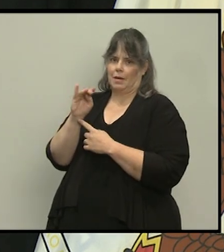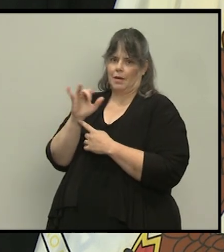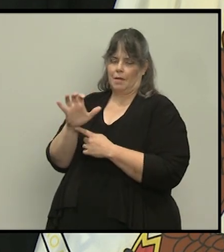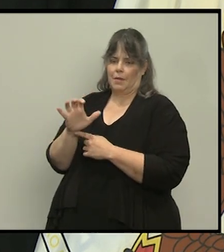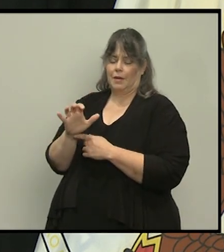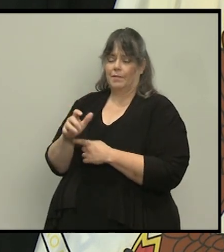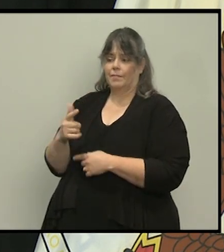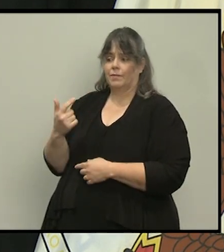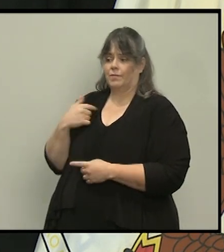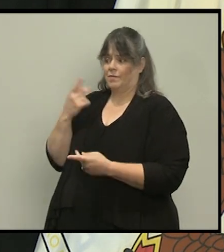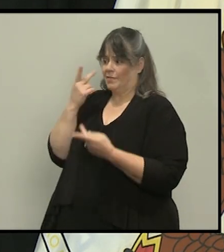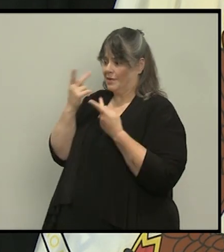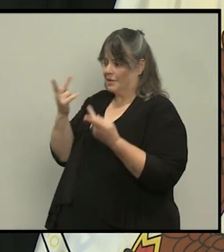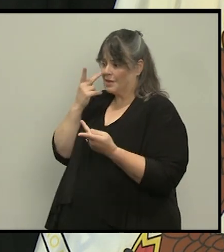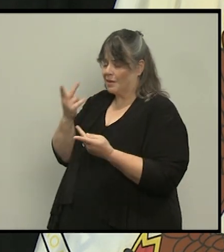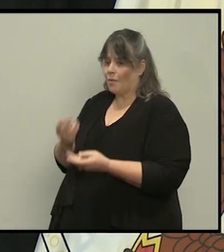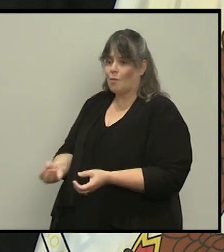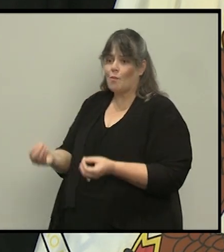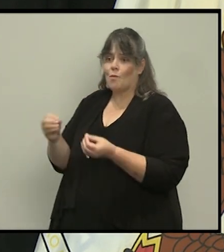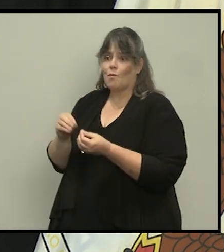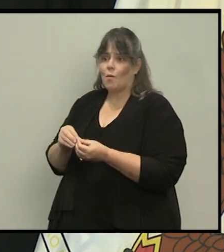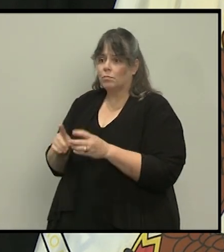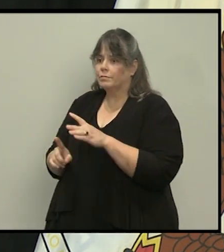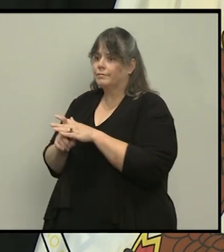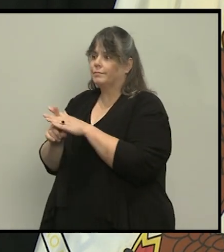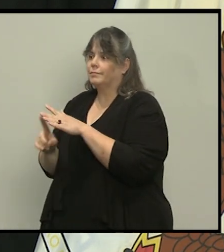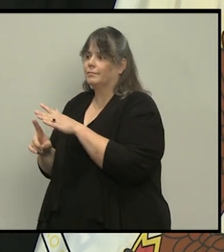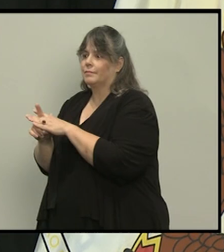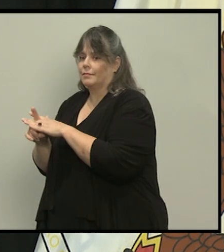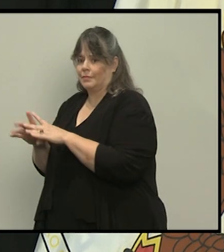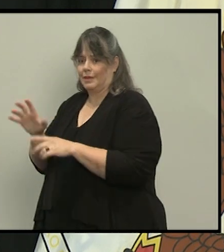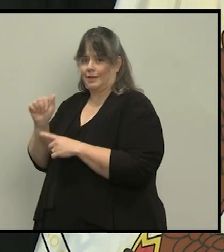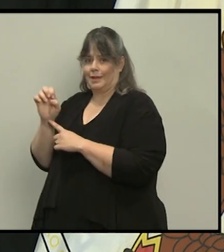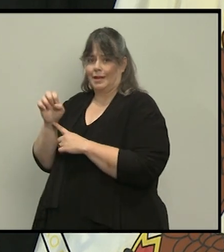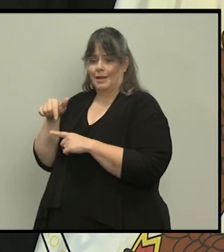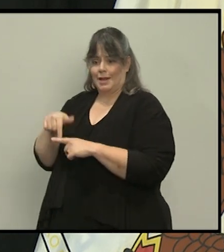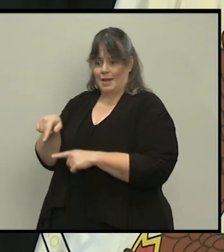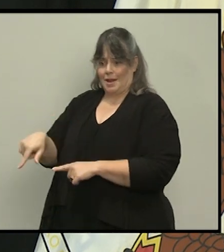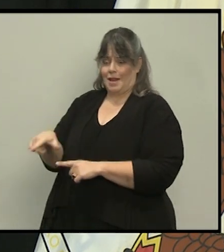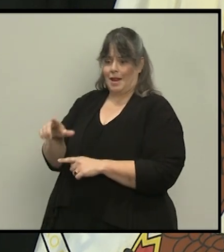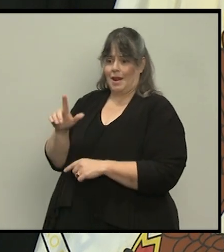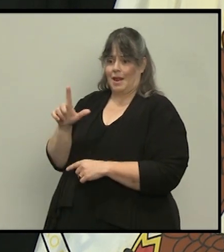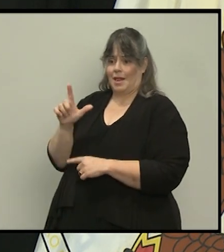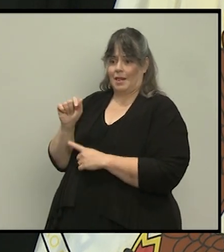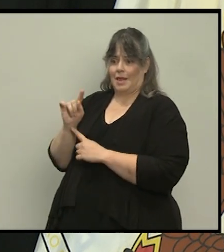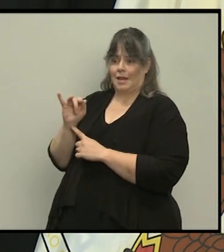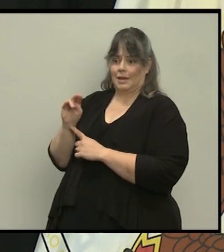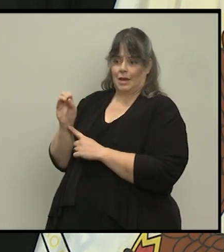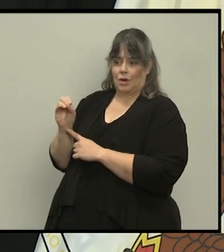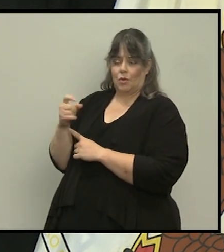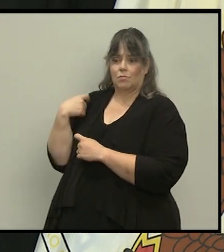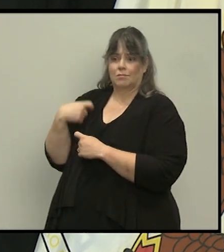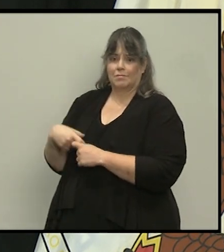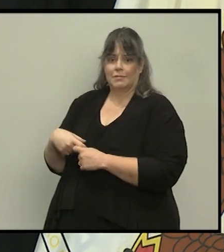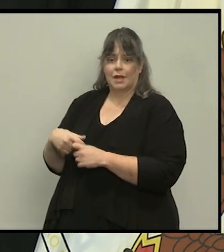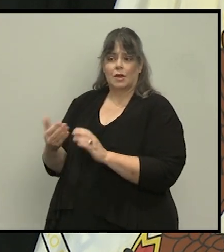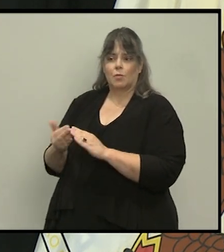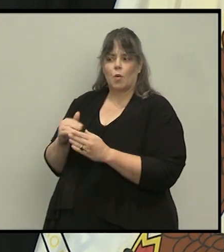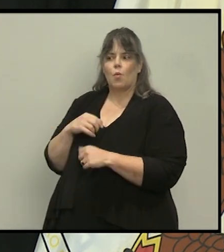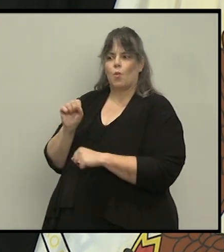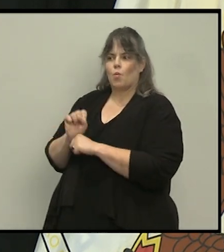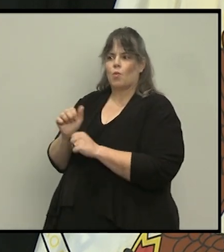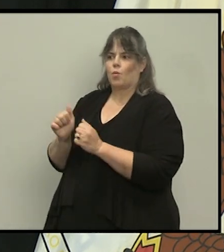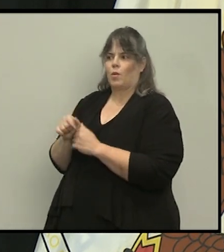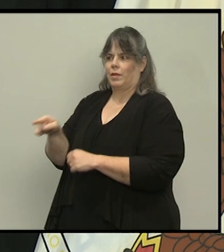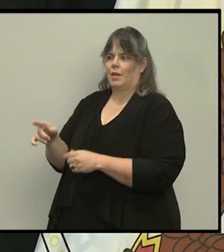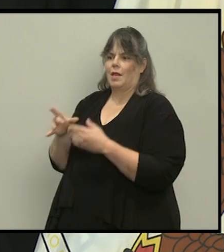As we are seeing more cases in the Latino community, we have been working with community leaders to ensure that people